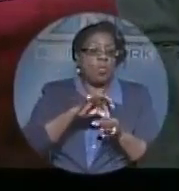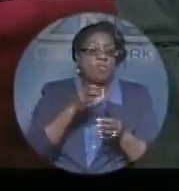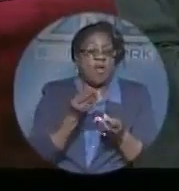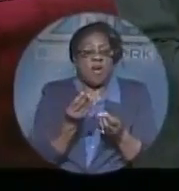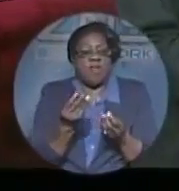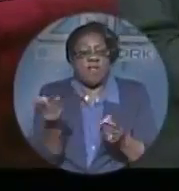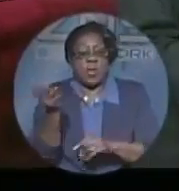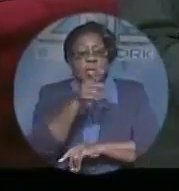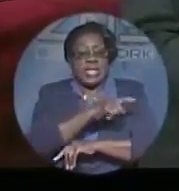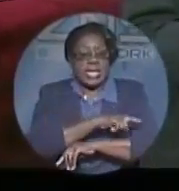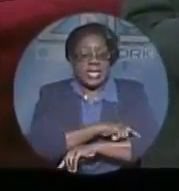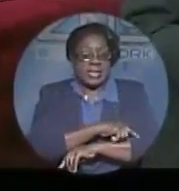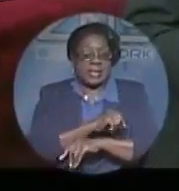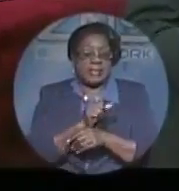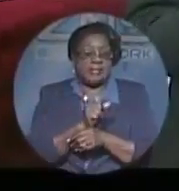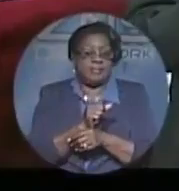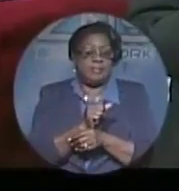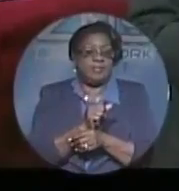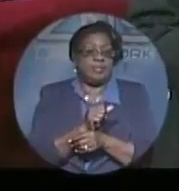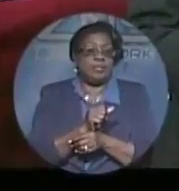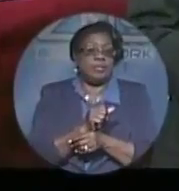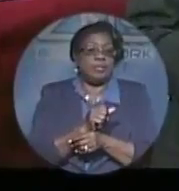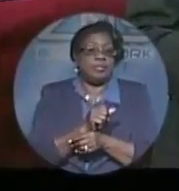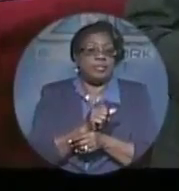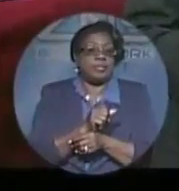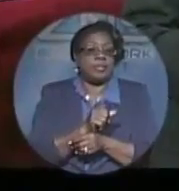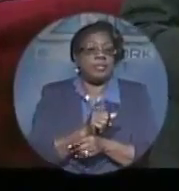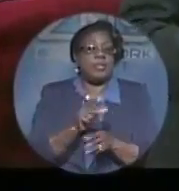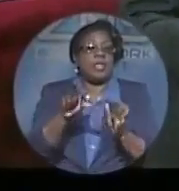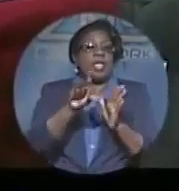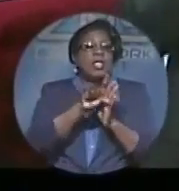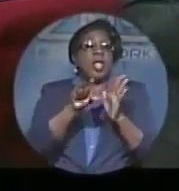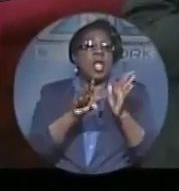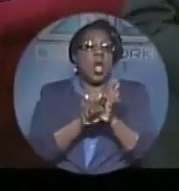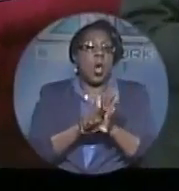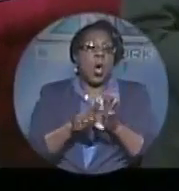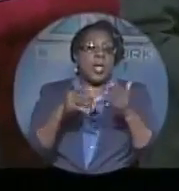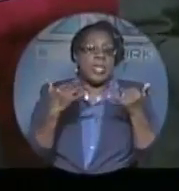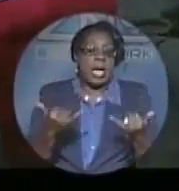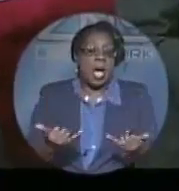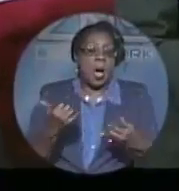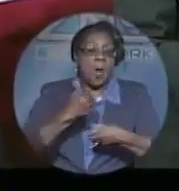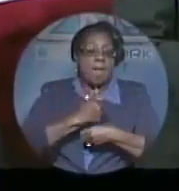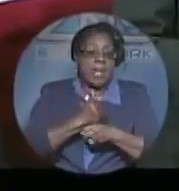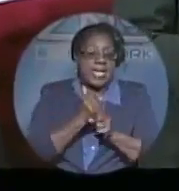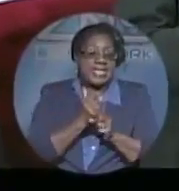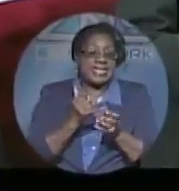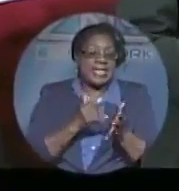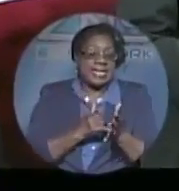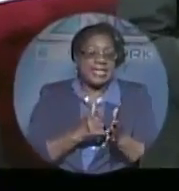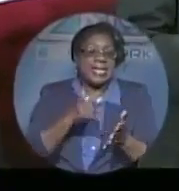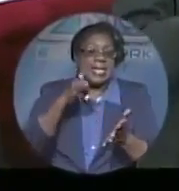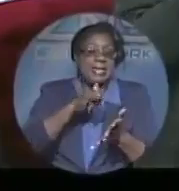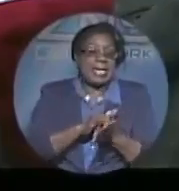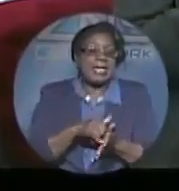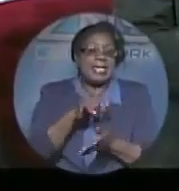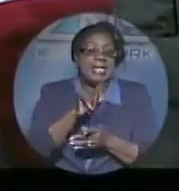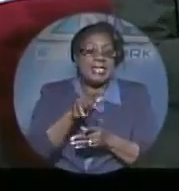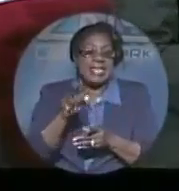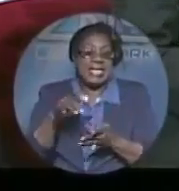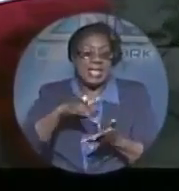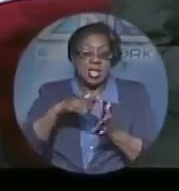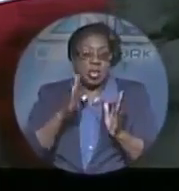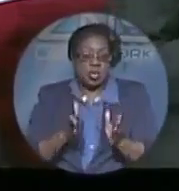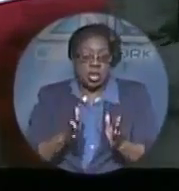days to participate in a general election. On a practical level, this